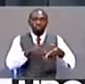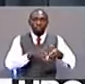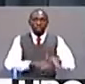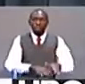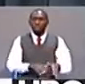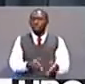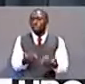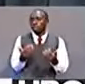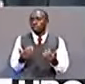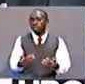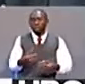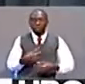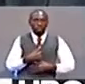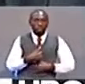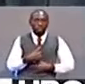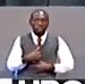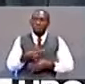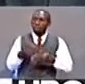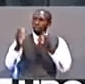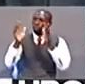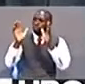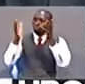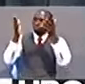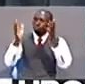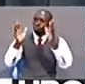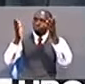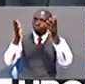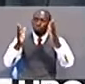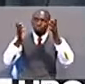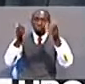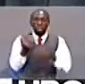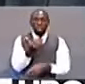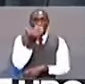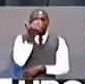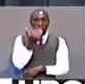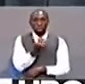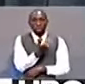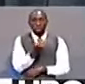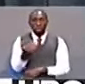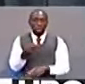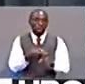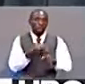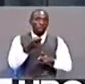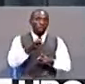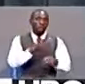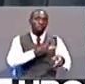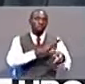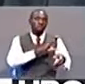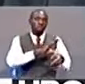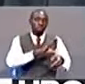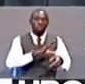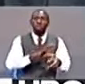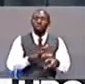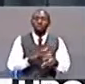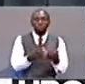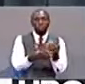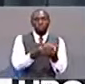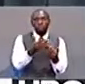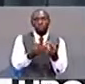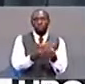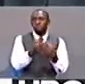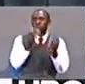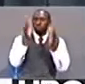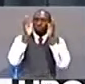time, allow me really to appreciate the Catholic Archdiocese for the care they have offered for the Archbishop. I